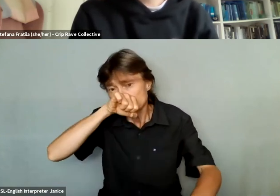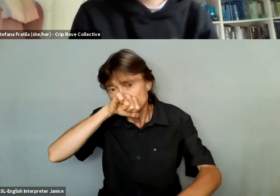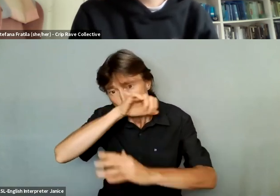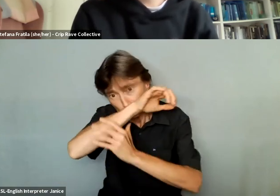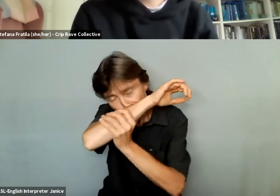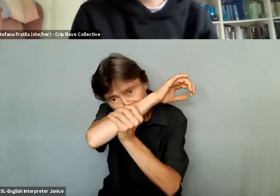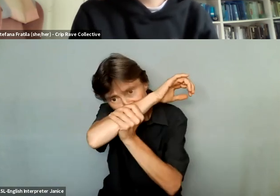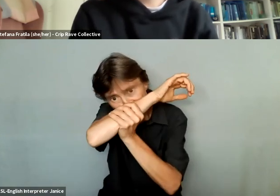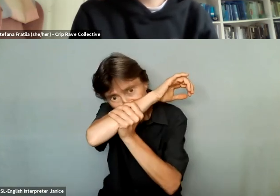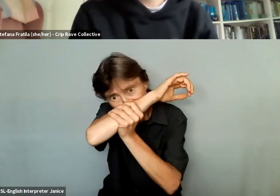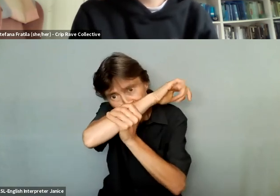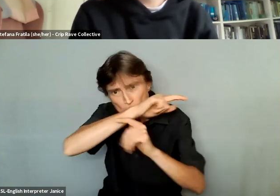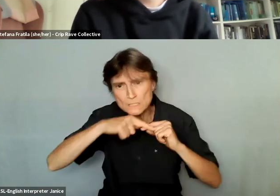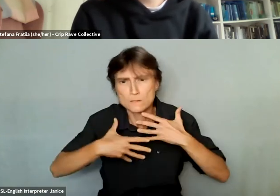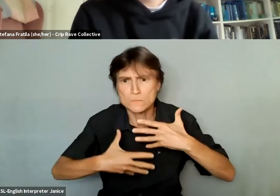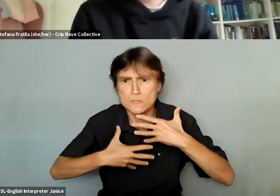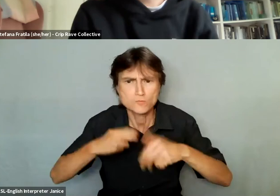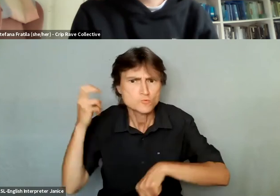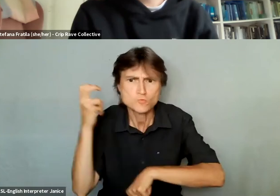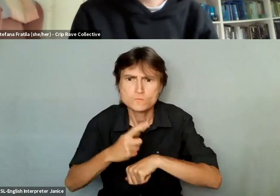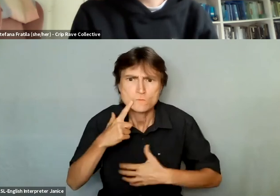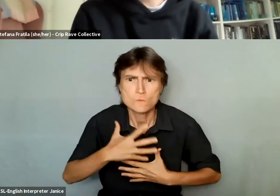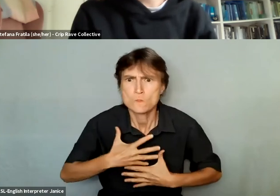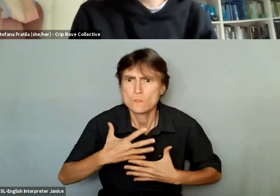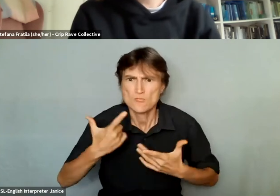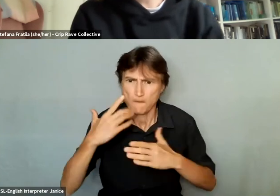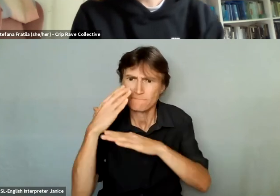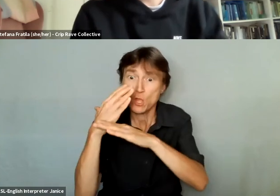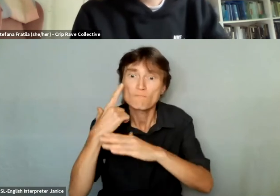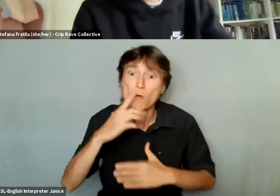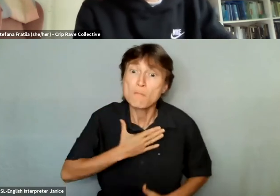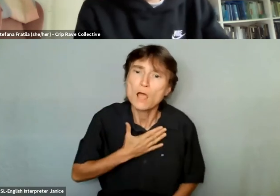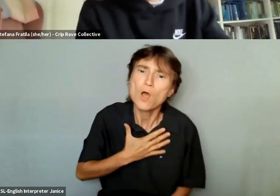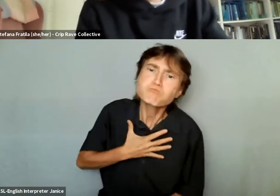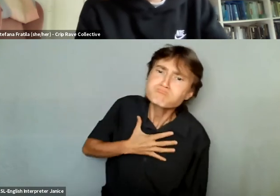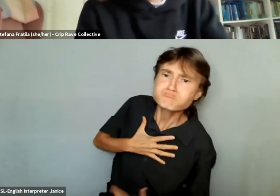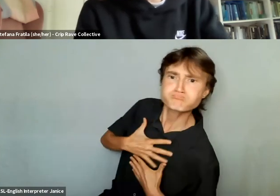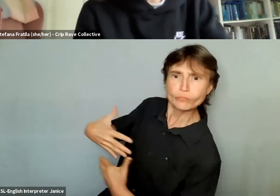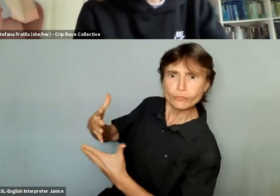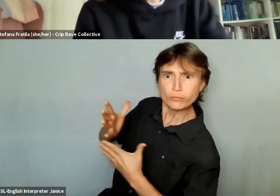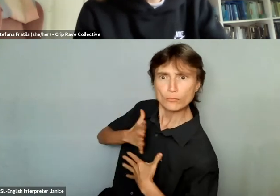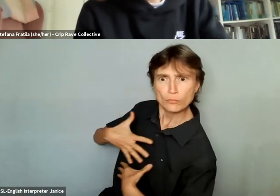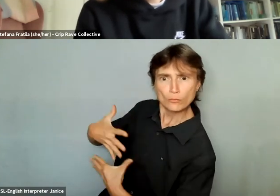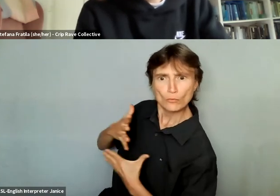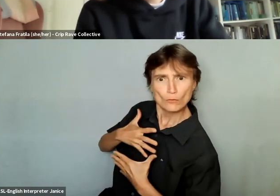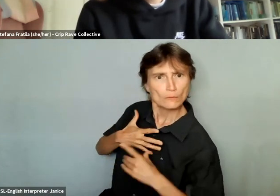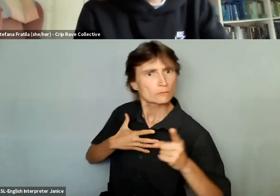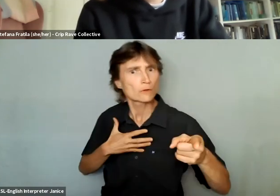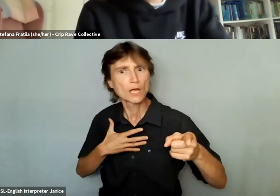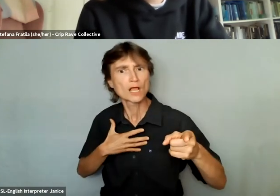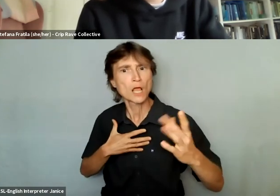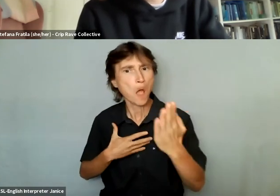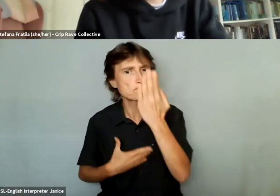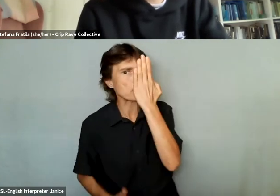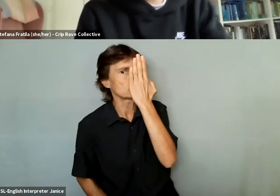was someone who experiences barriers related to breathing, that's a huge, huge, huge